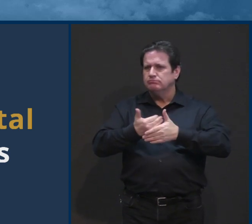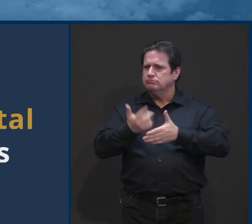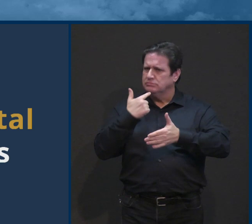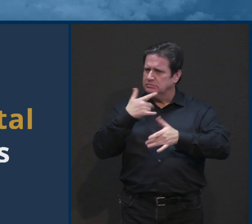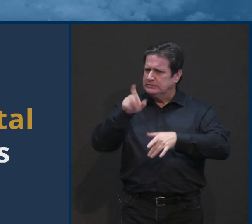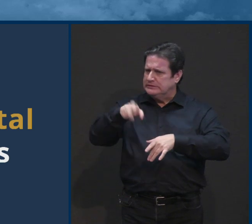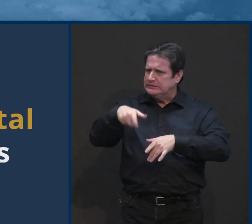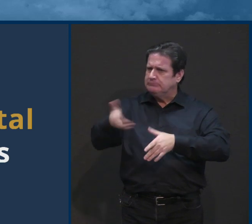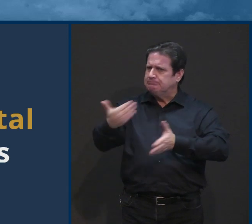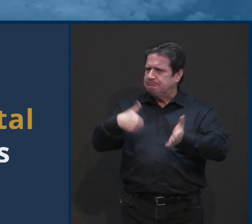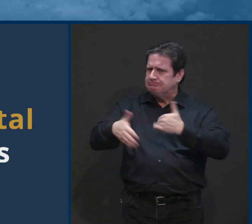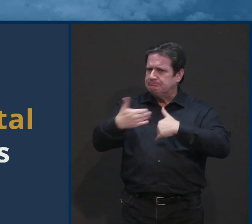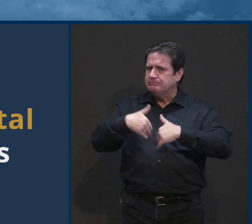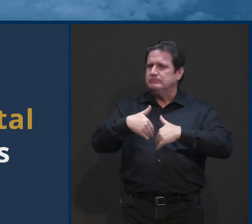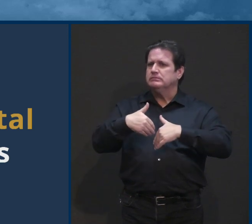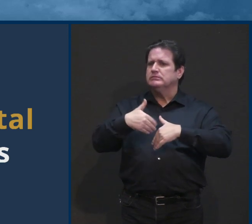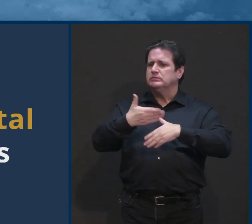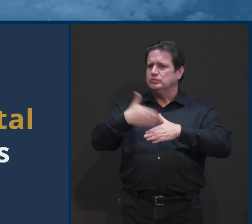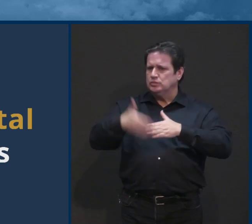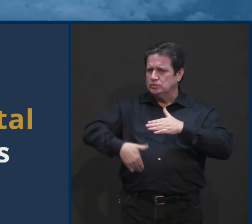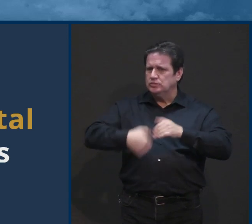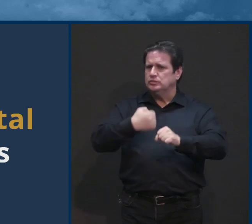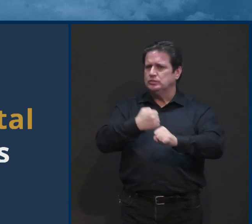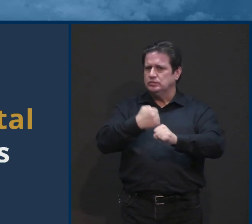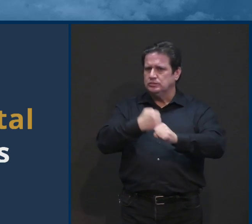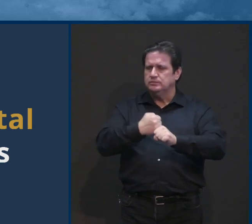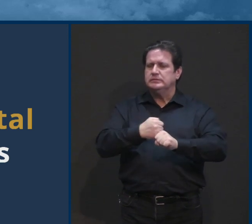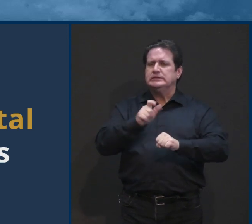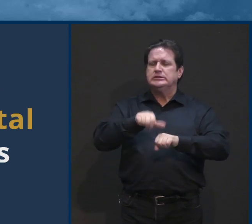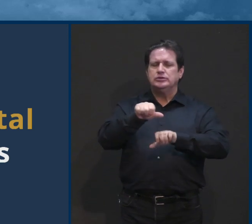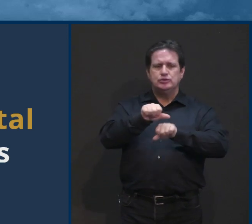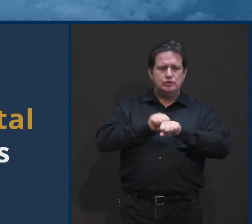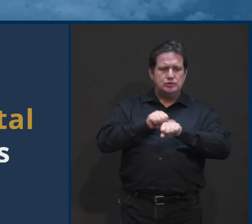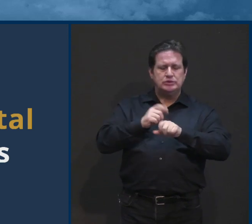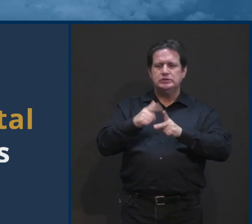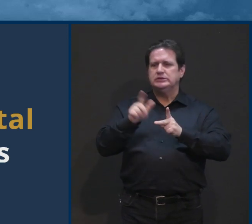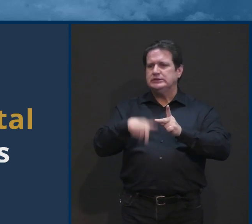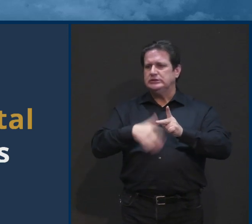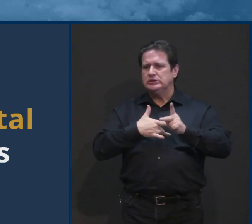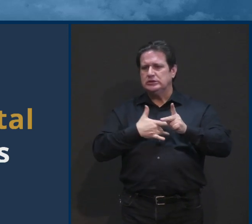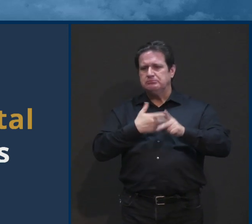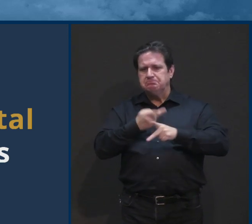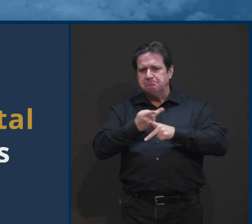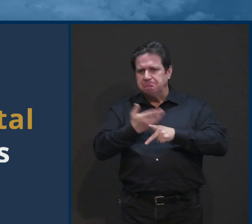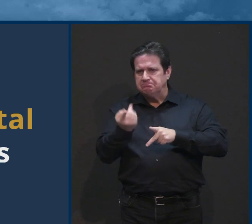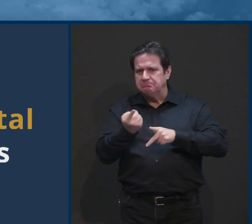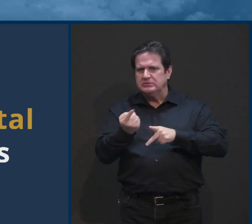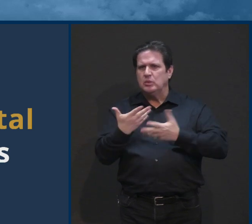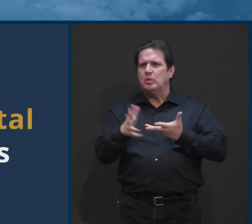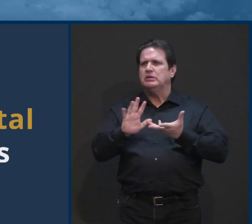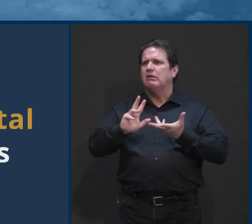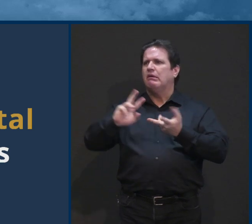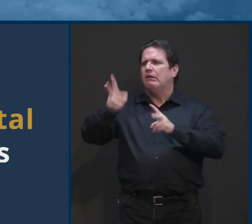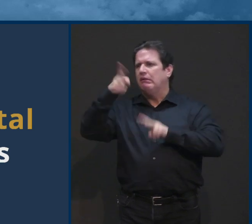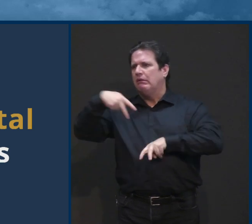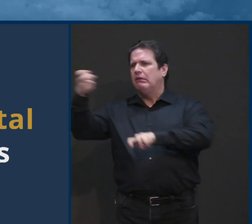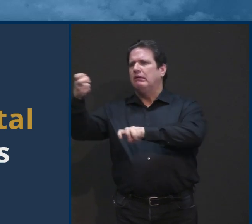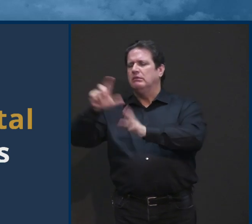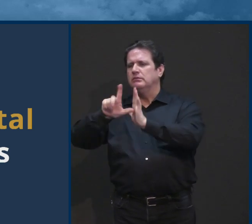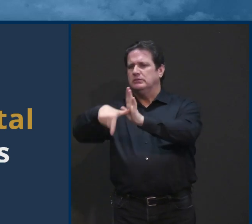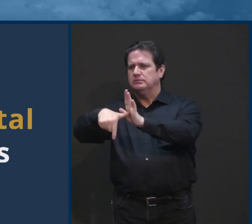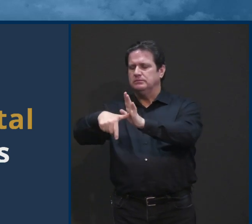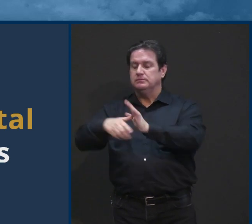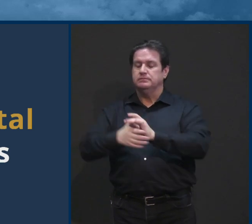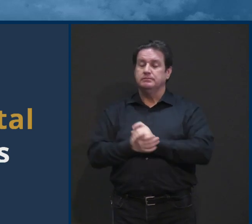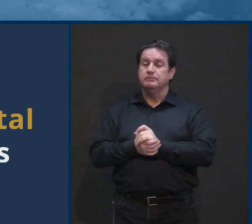in and get that work if they need it done so that they don't have a more serious problem down the road. Well,